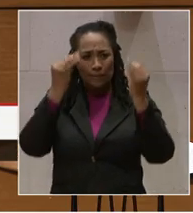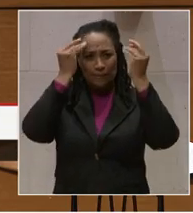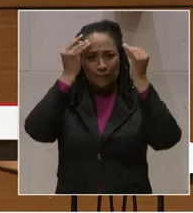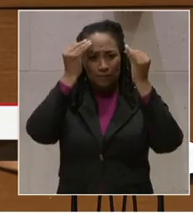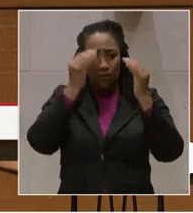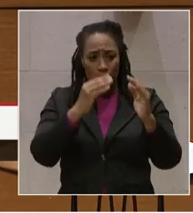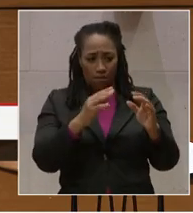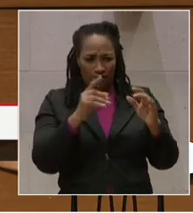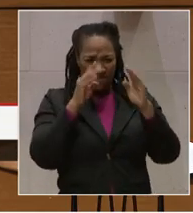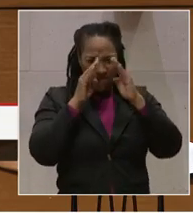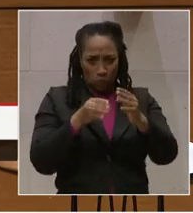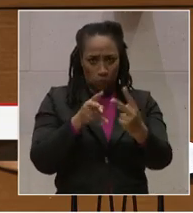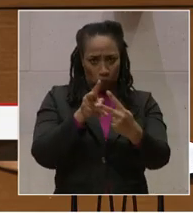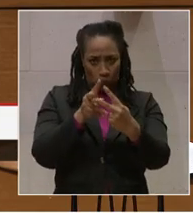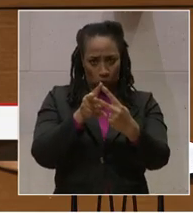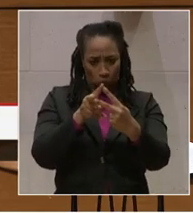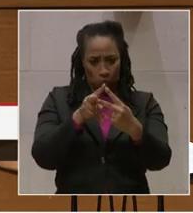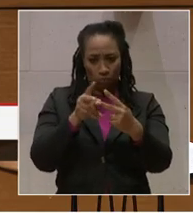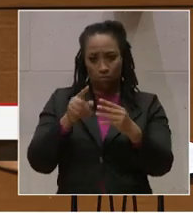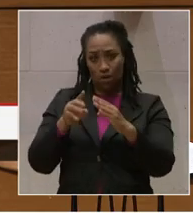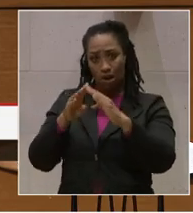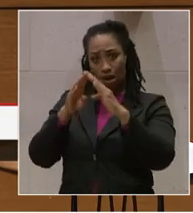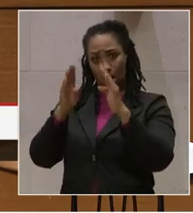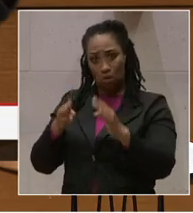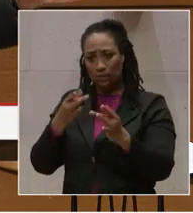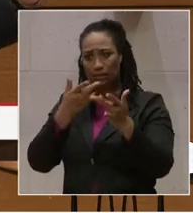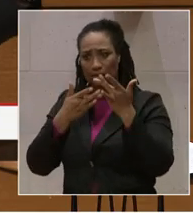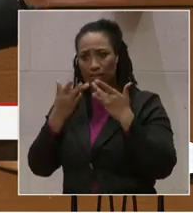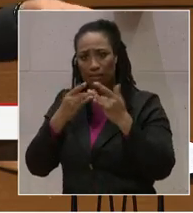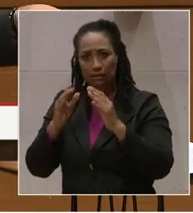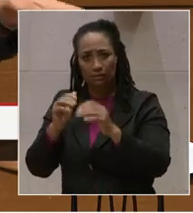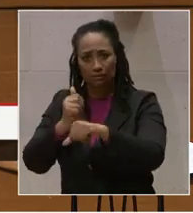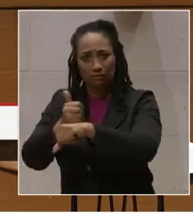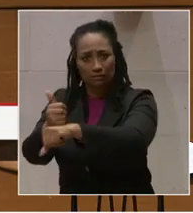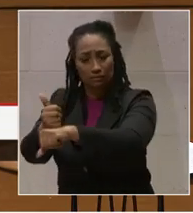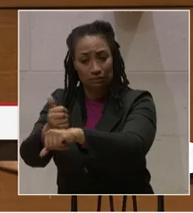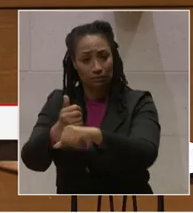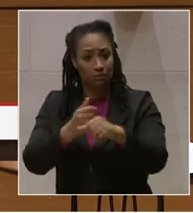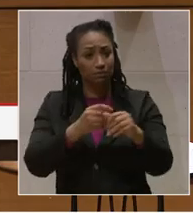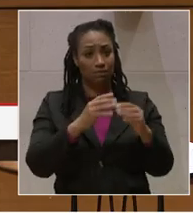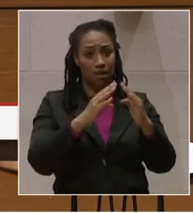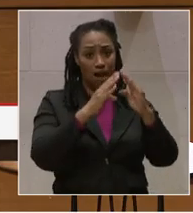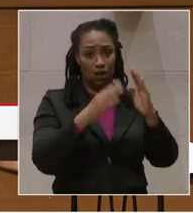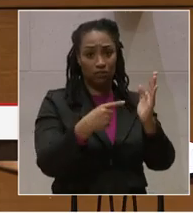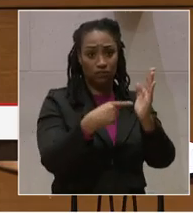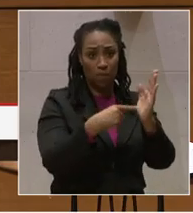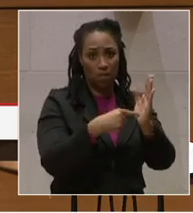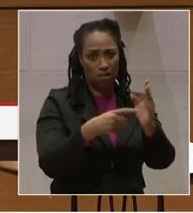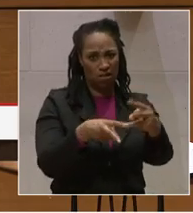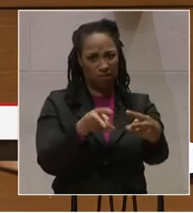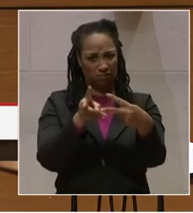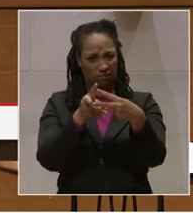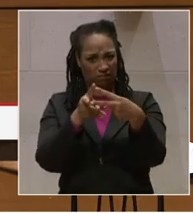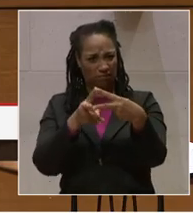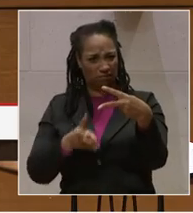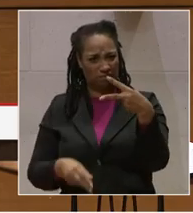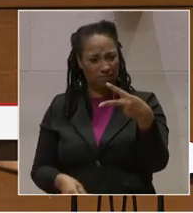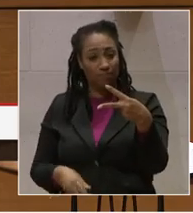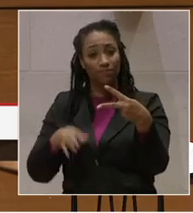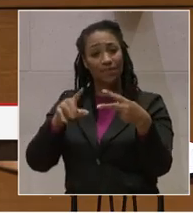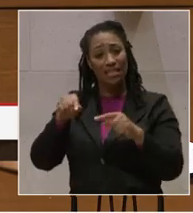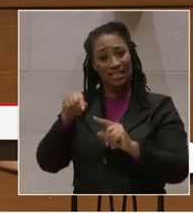are able to address it in different geographies. What DC needs is very different than what Salina, Kansas